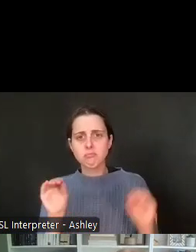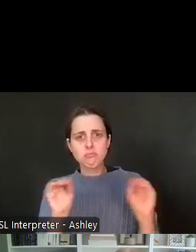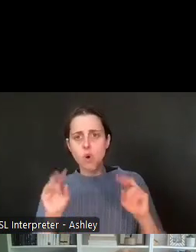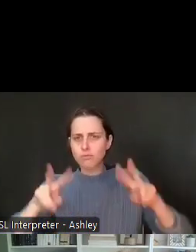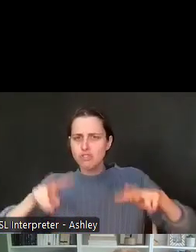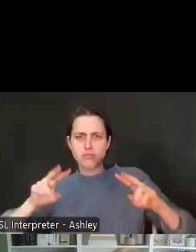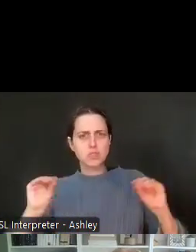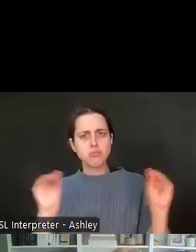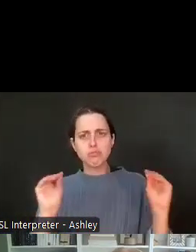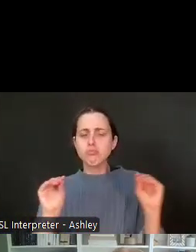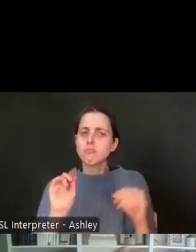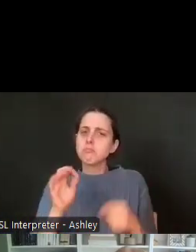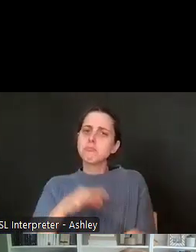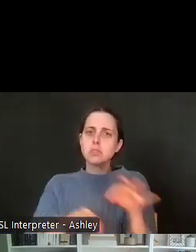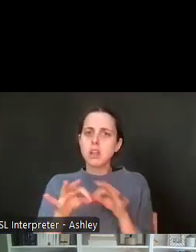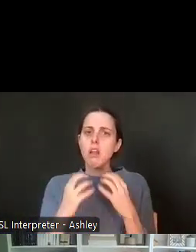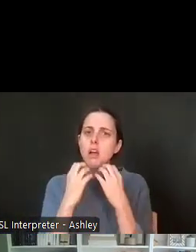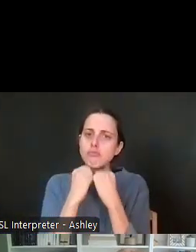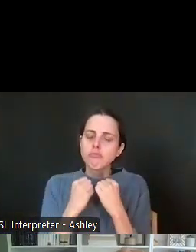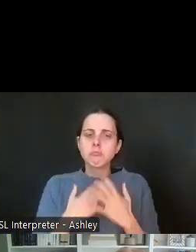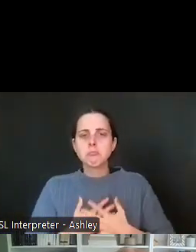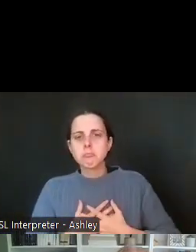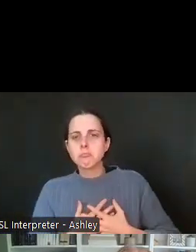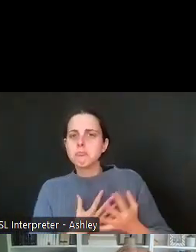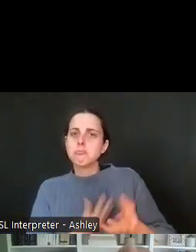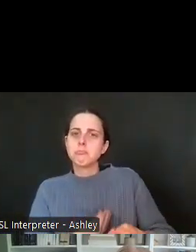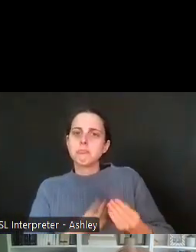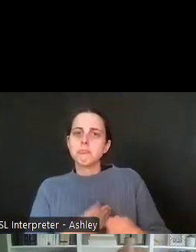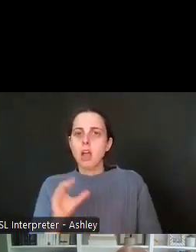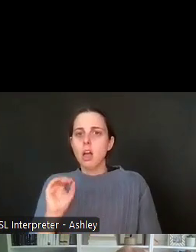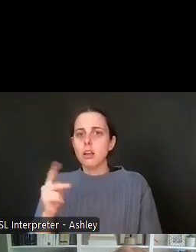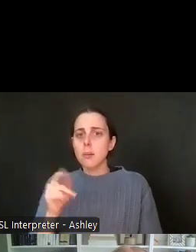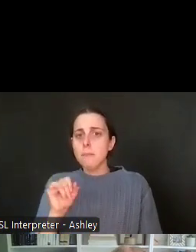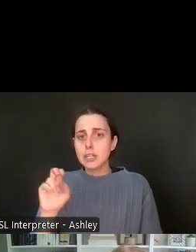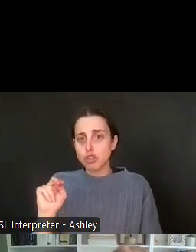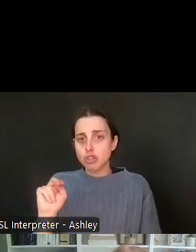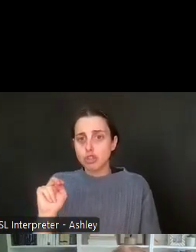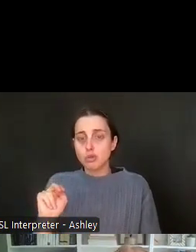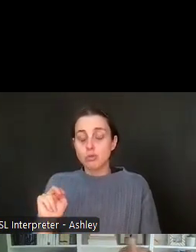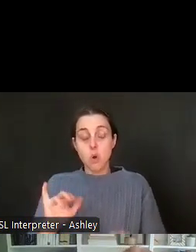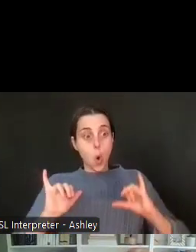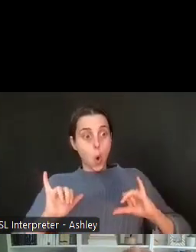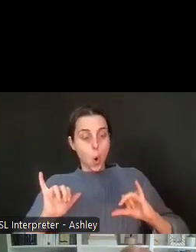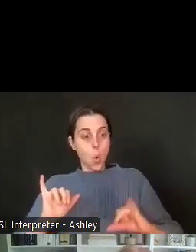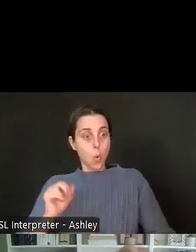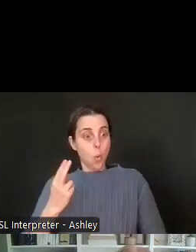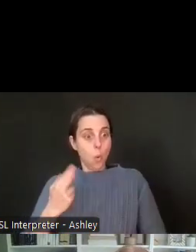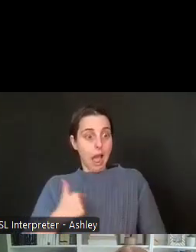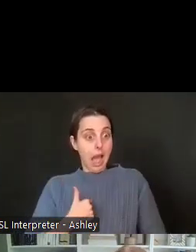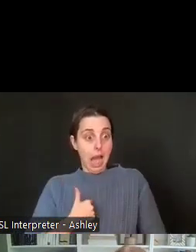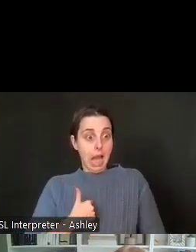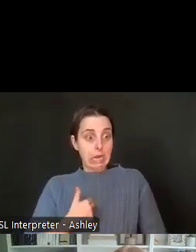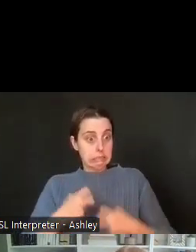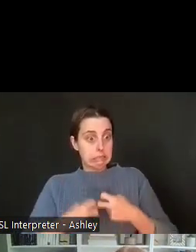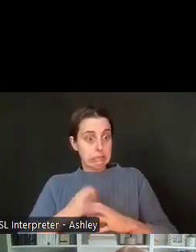that. Have compassion for that. Like, gosh, okay, without even knowing it, I've been getting in my own way and I'm going to do something